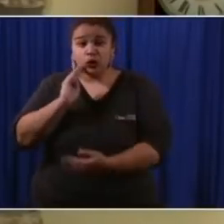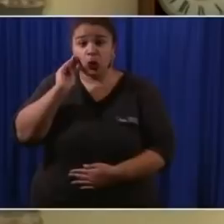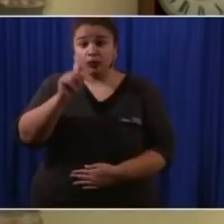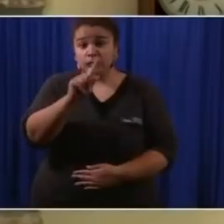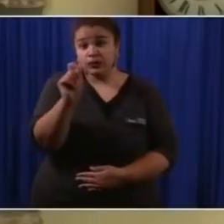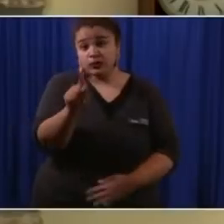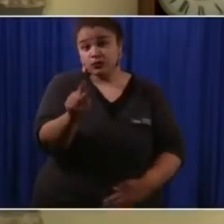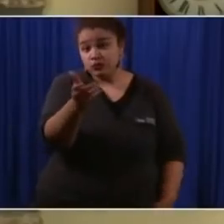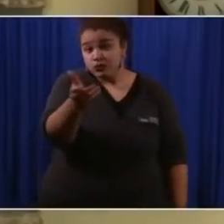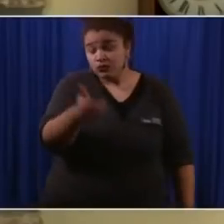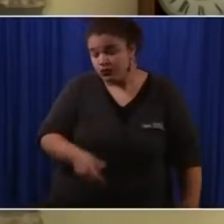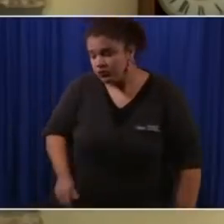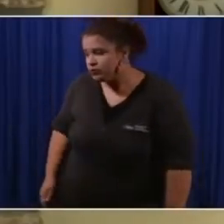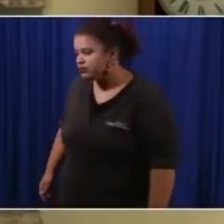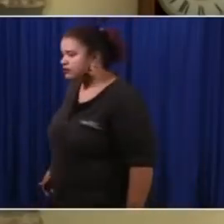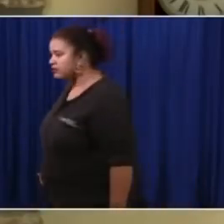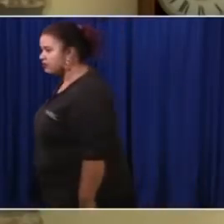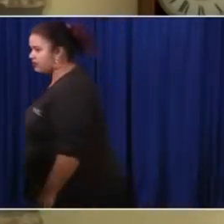Yes.